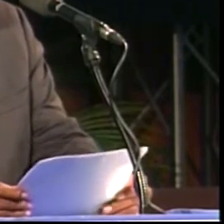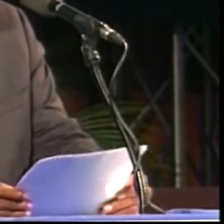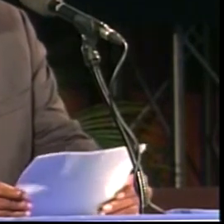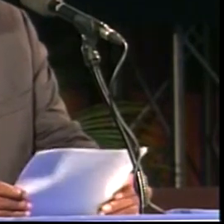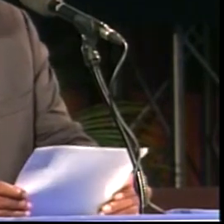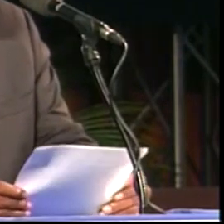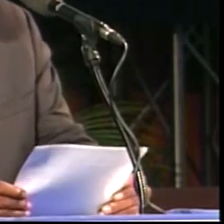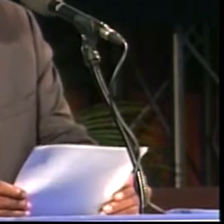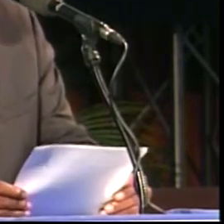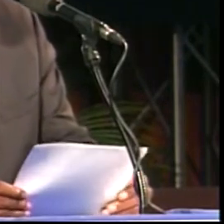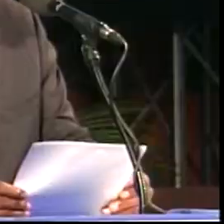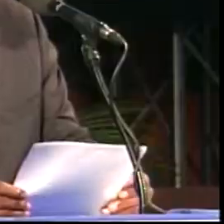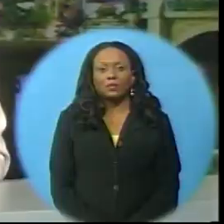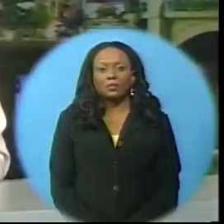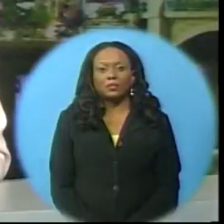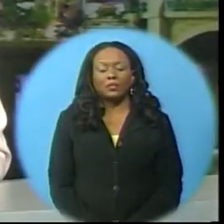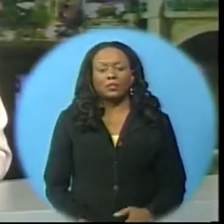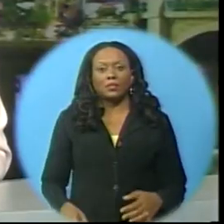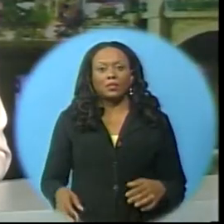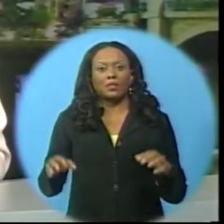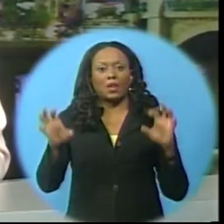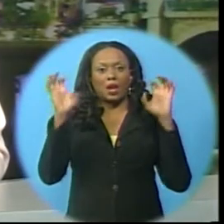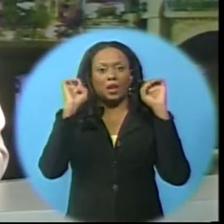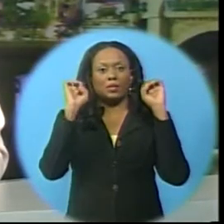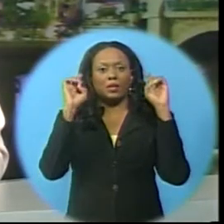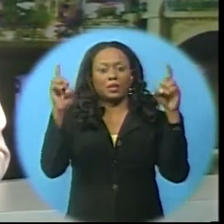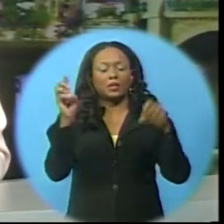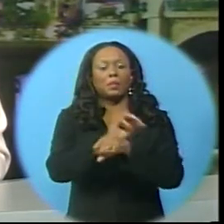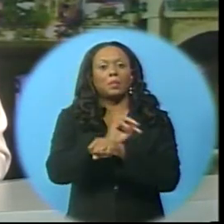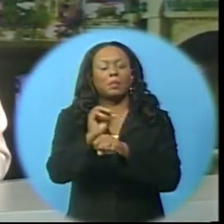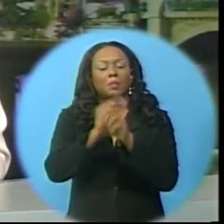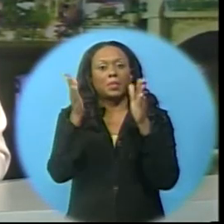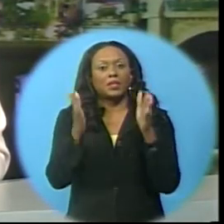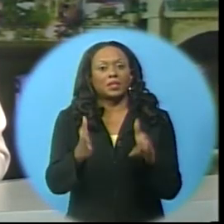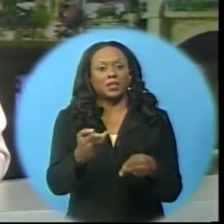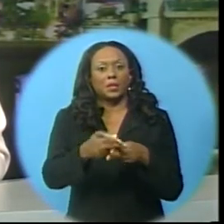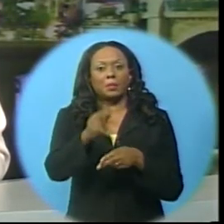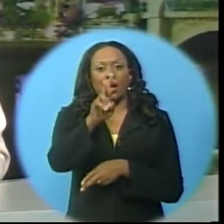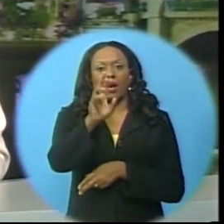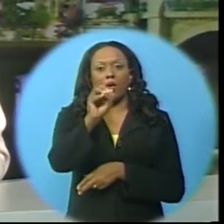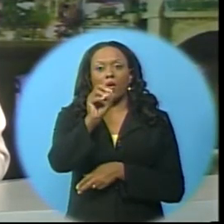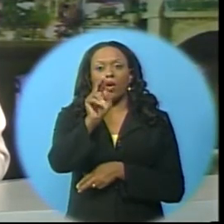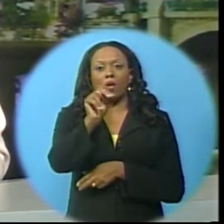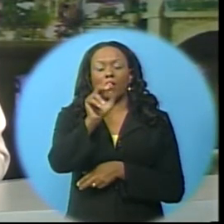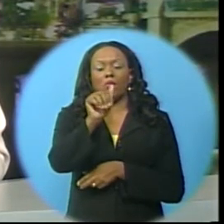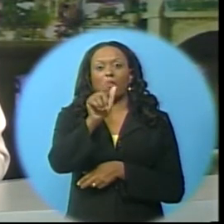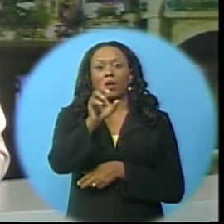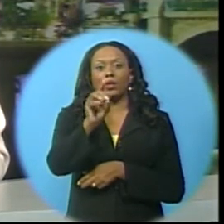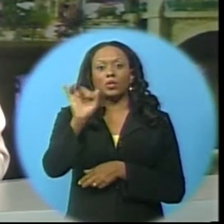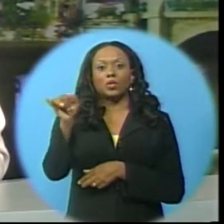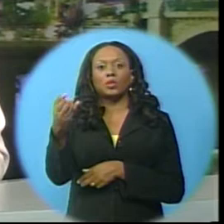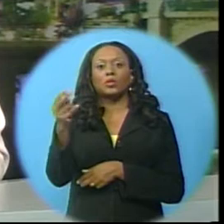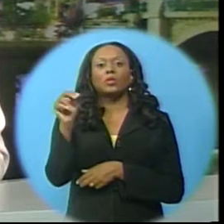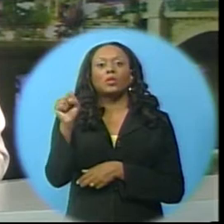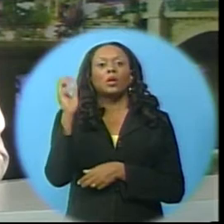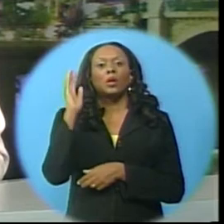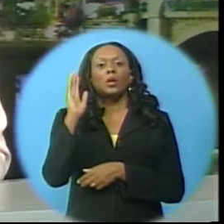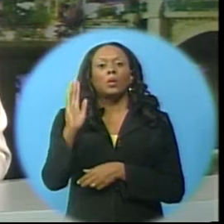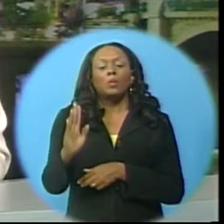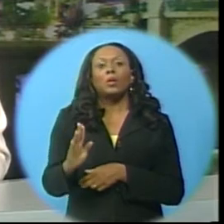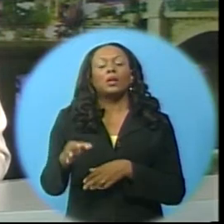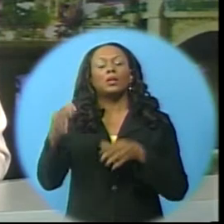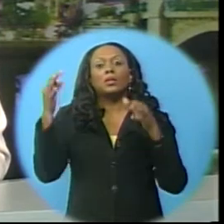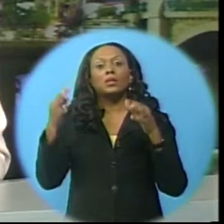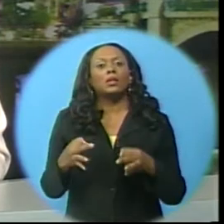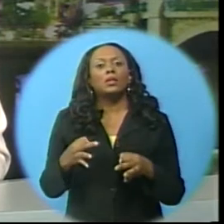science and other disciplines education minister ronald jones says officials will be working with stakeholders to determine